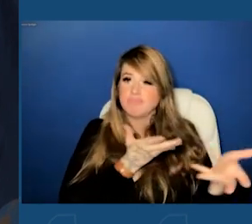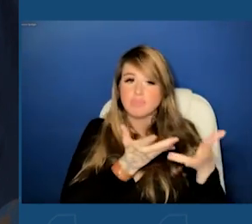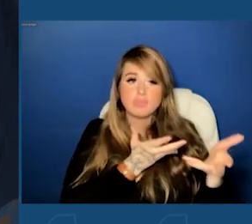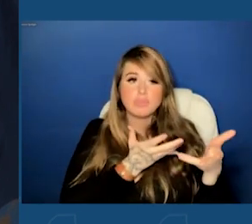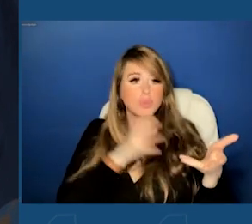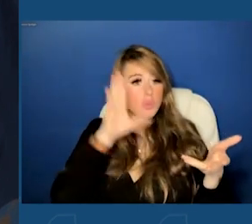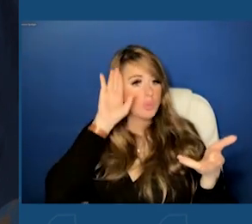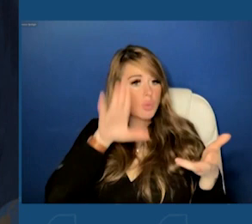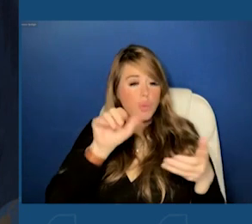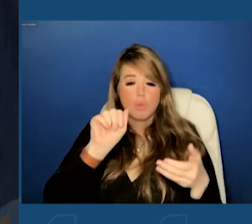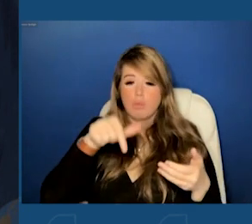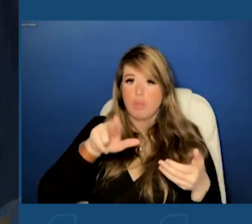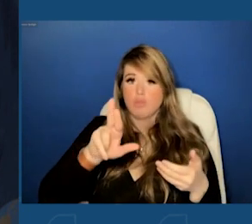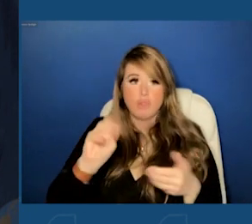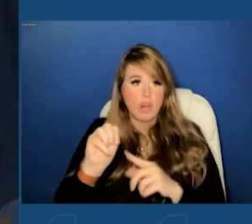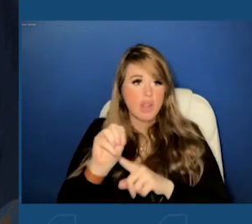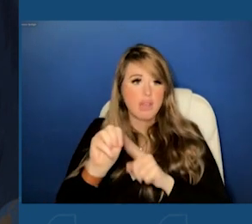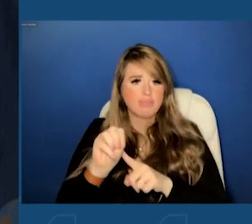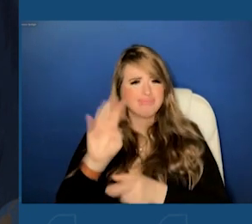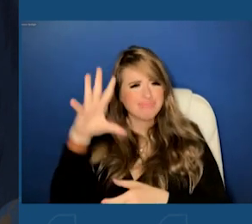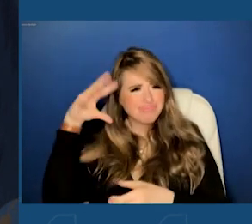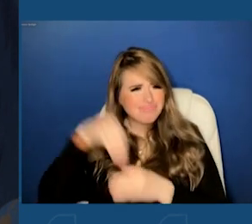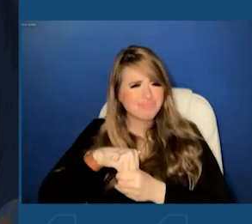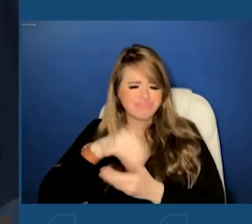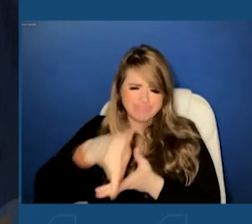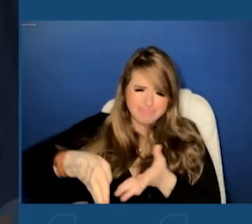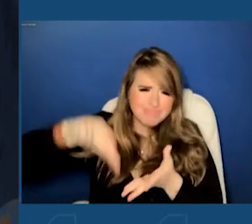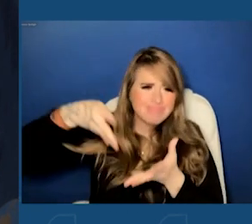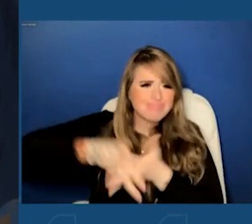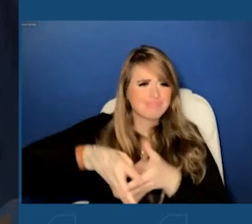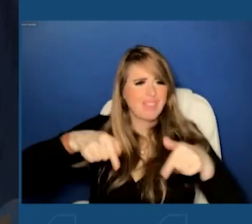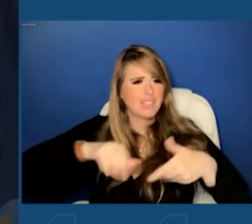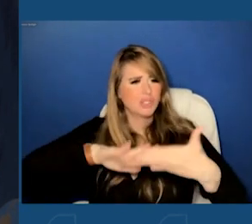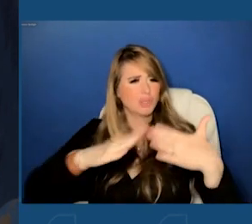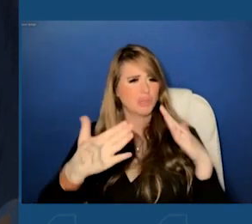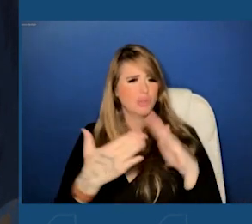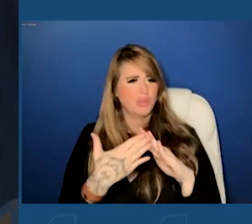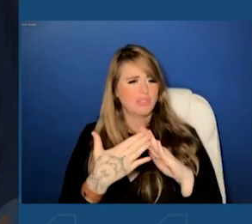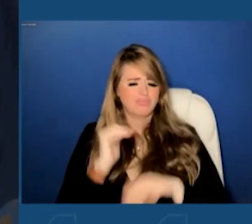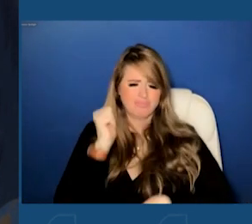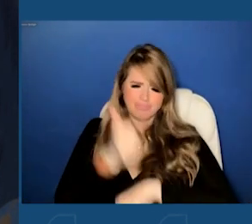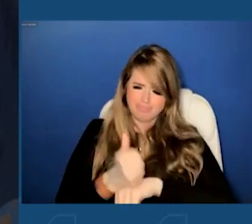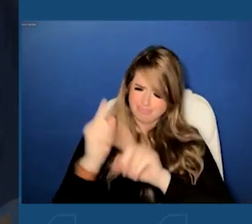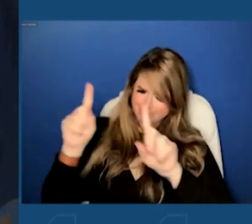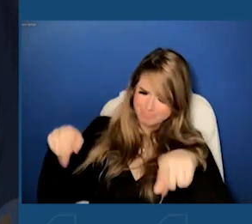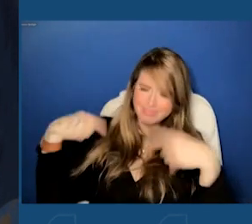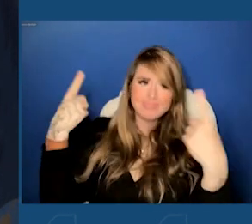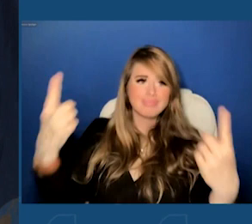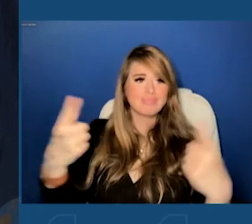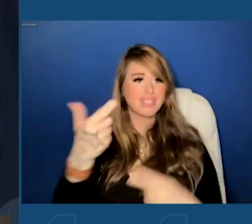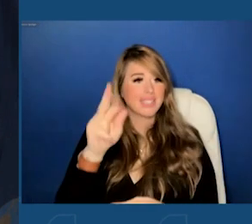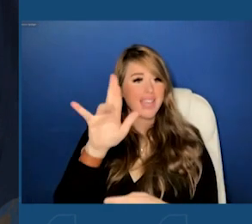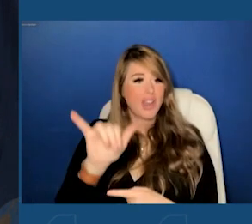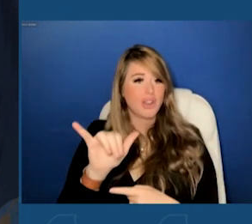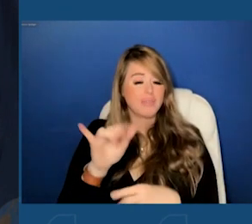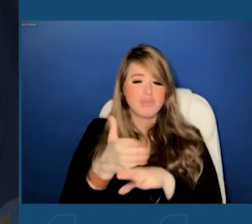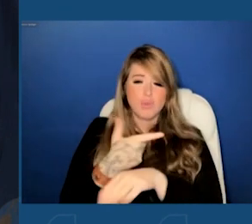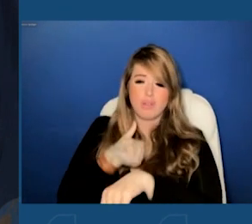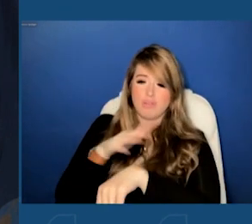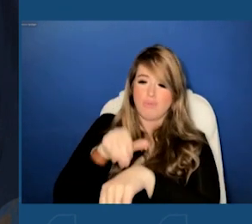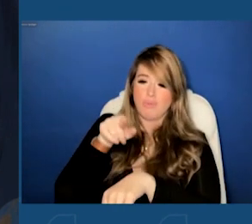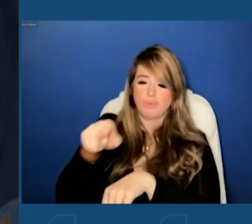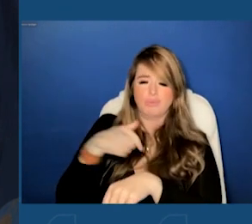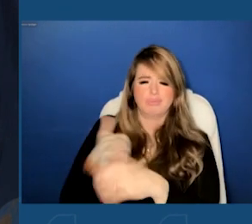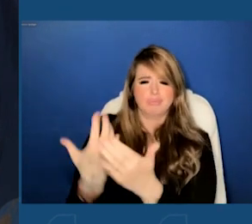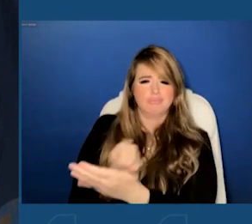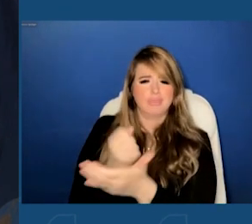aquarium is part of the fabric of this community. It's been here. And Gary, before I bring you up, I just want to congratulate you